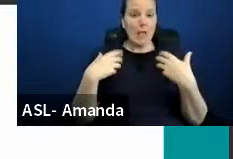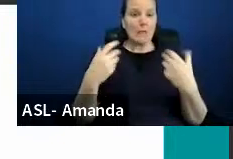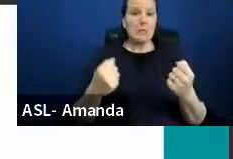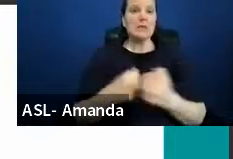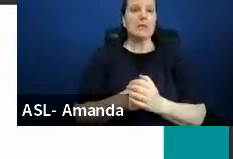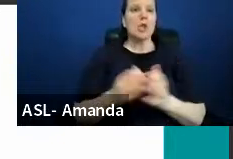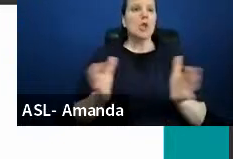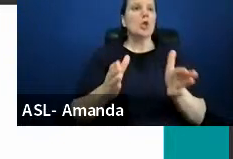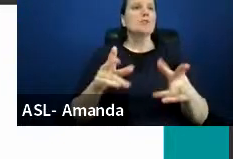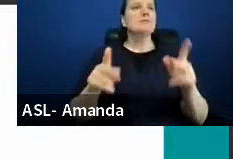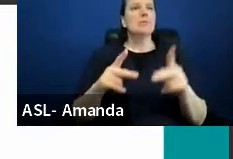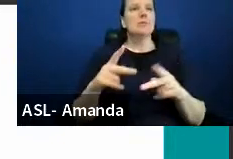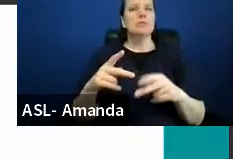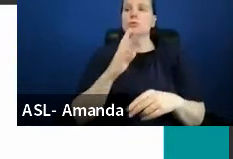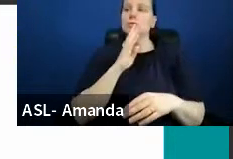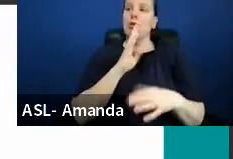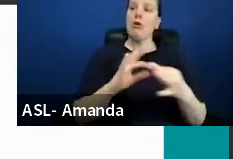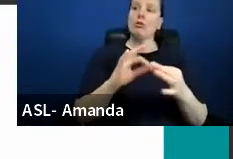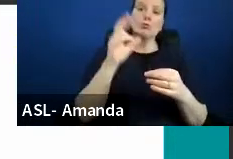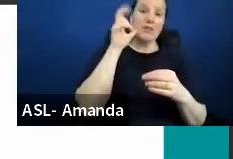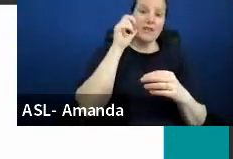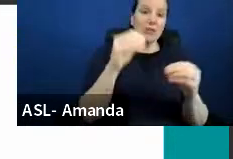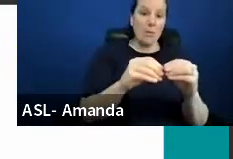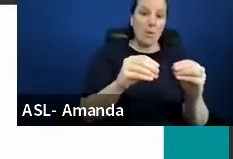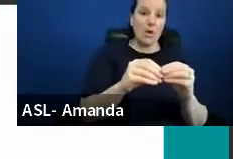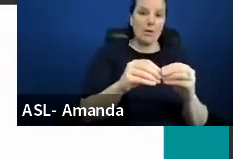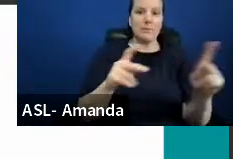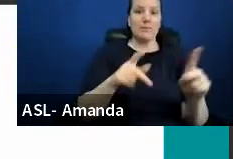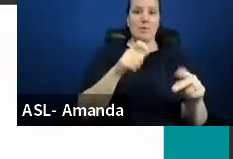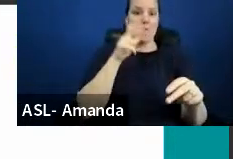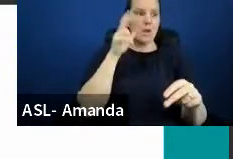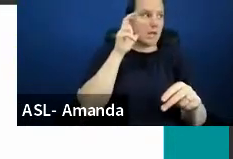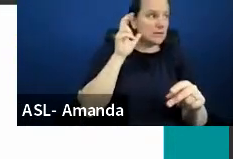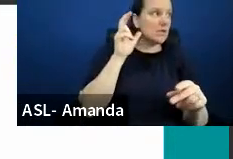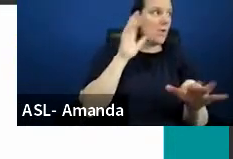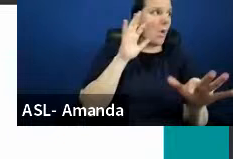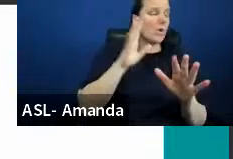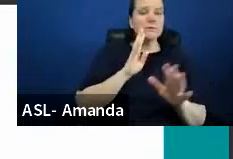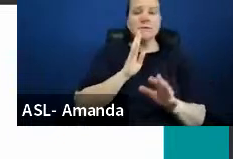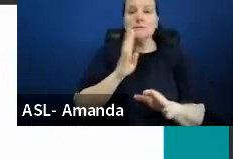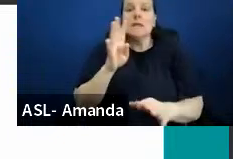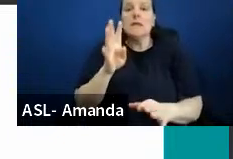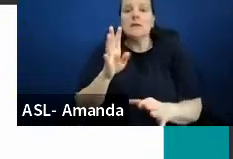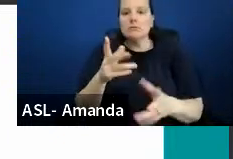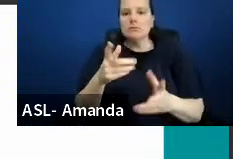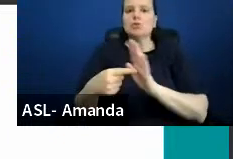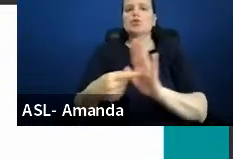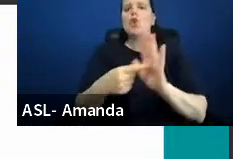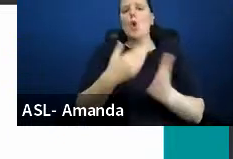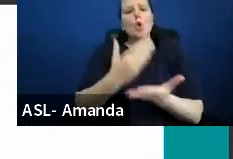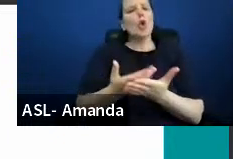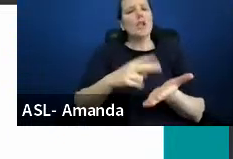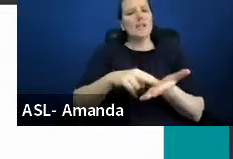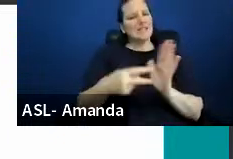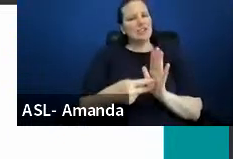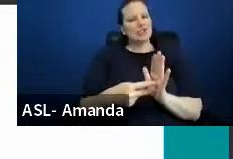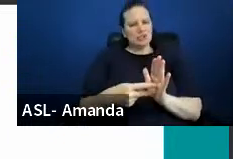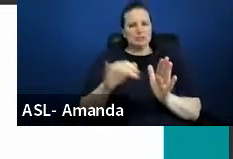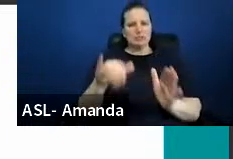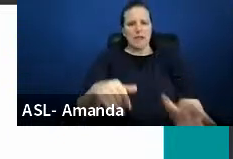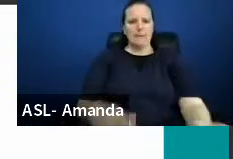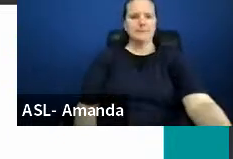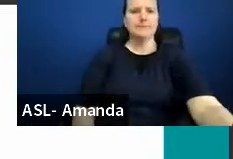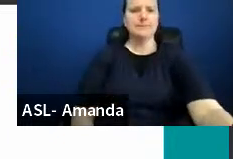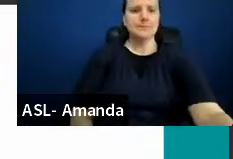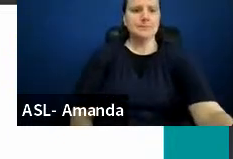often speak to listen more and those who listen to speak up, always assuming and showing good intentions. I'm